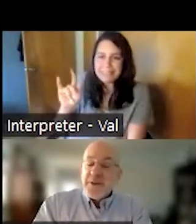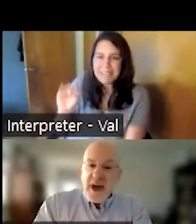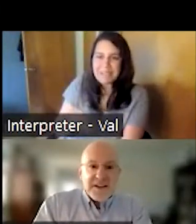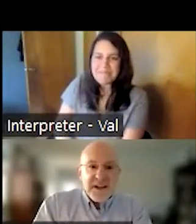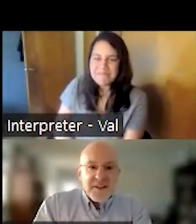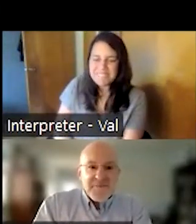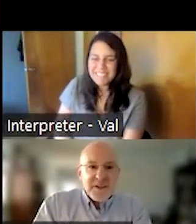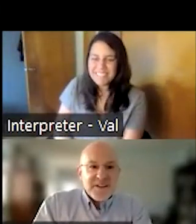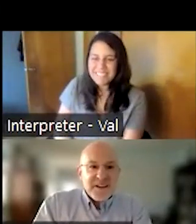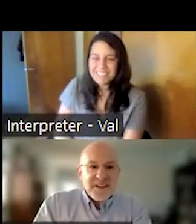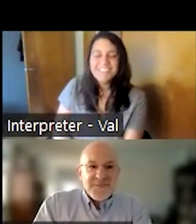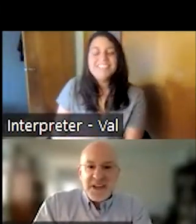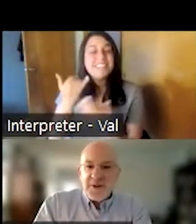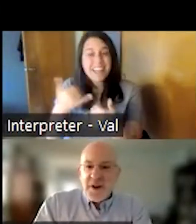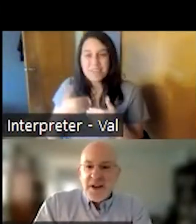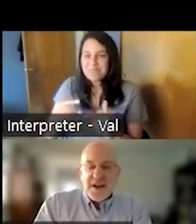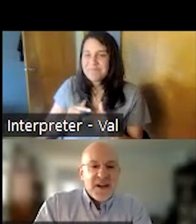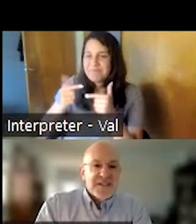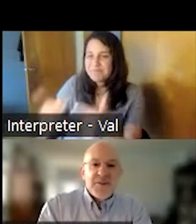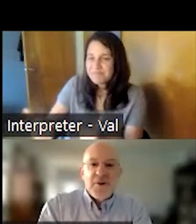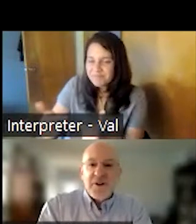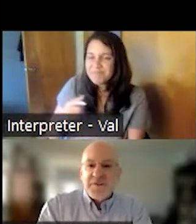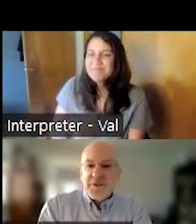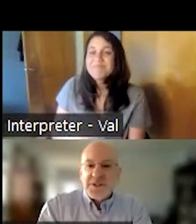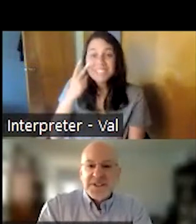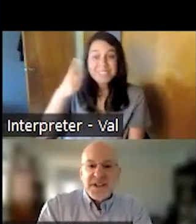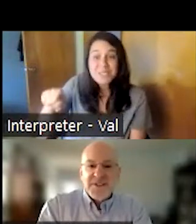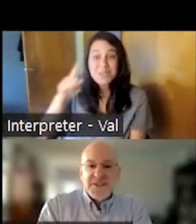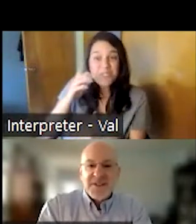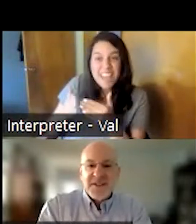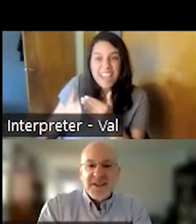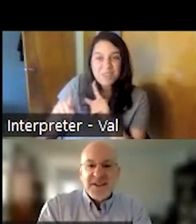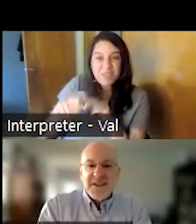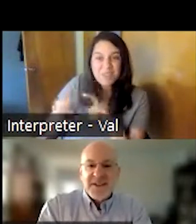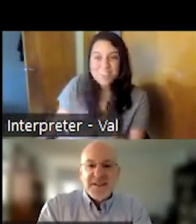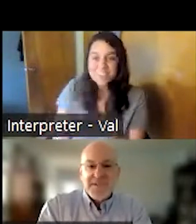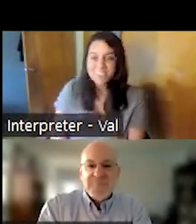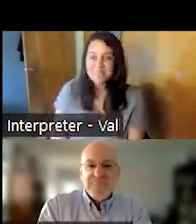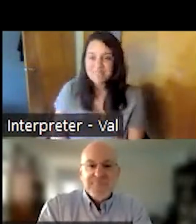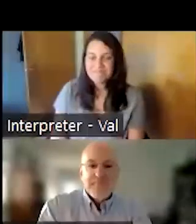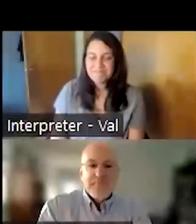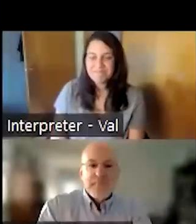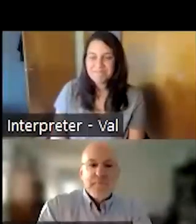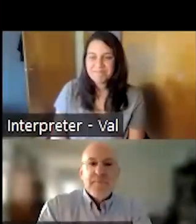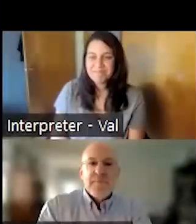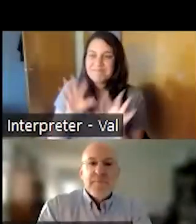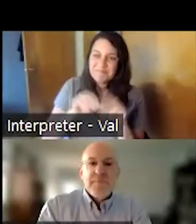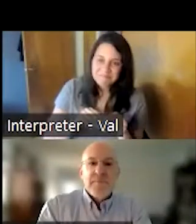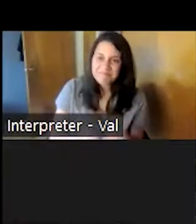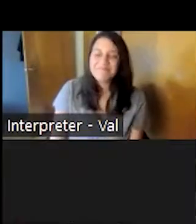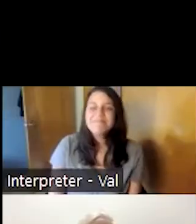And with that, I'm going to let Kim take it away, and I'll see you all for questions and answers at the end of the session.